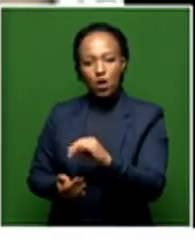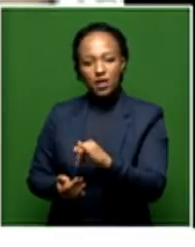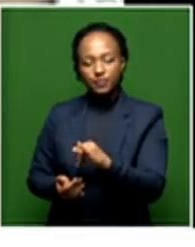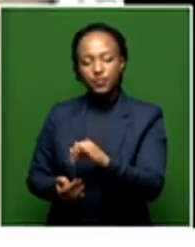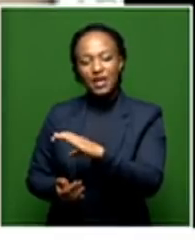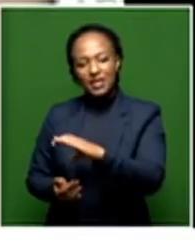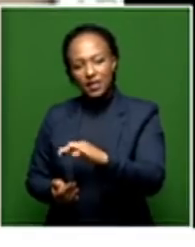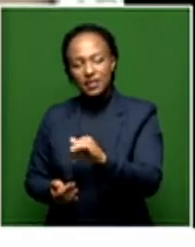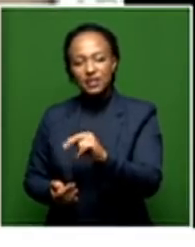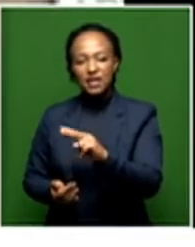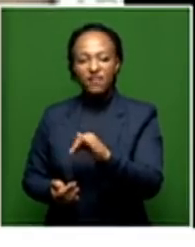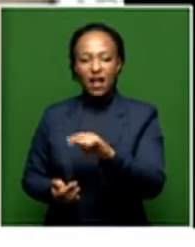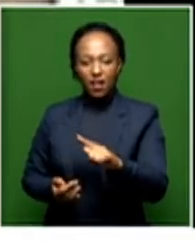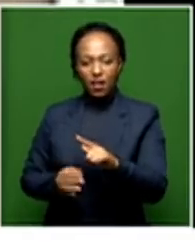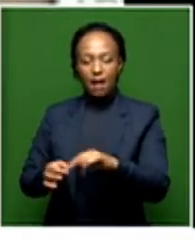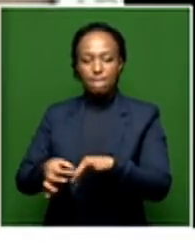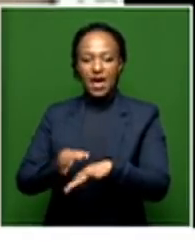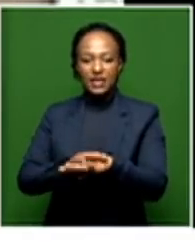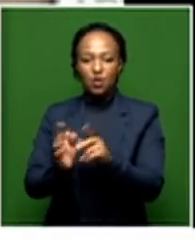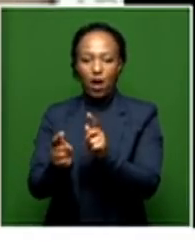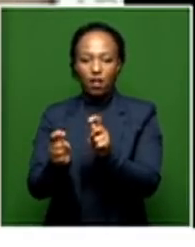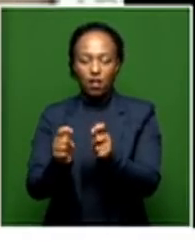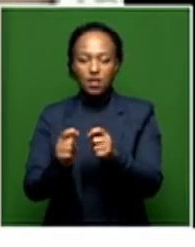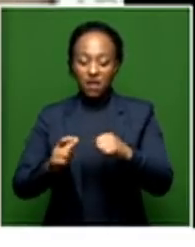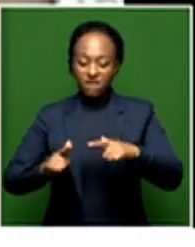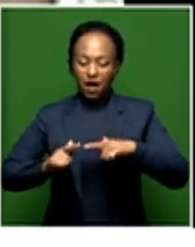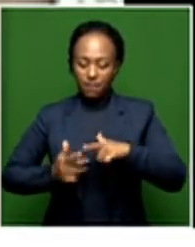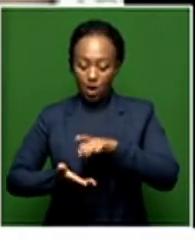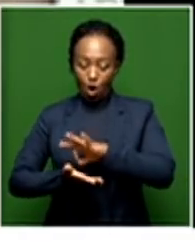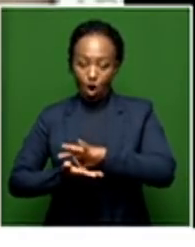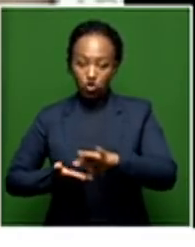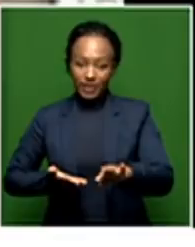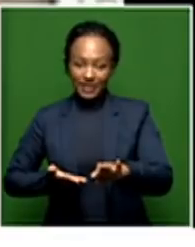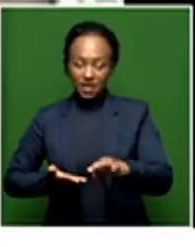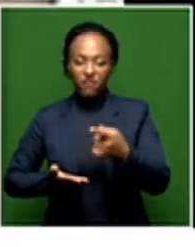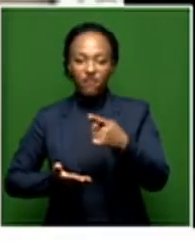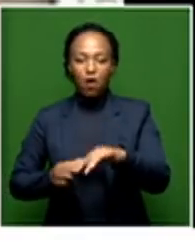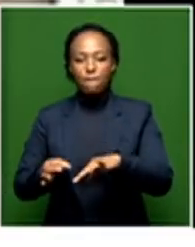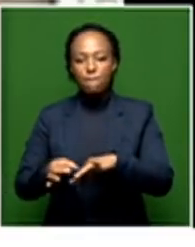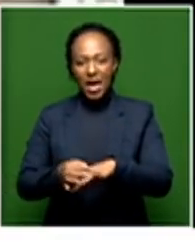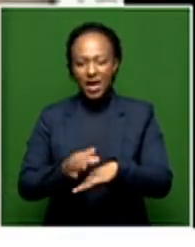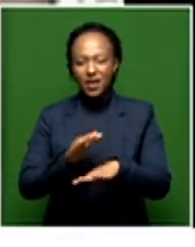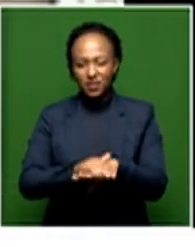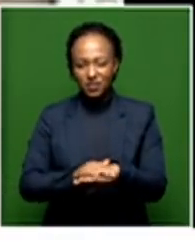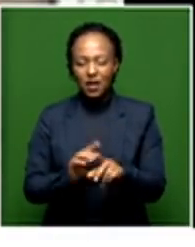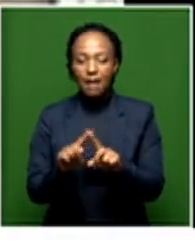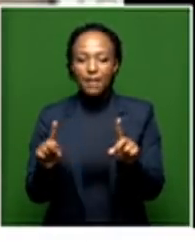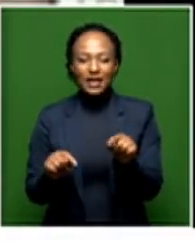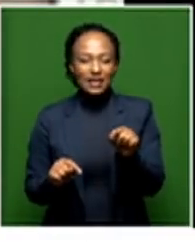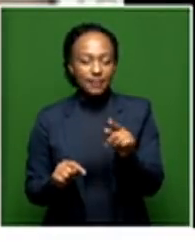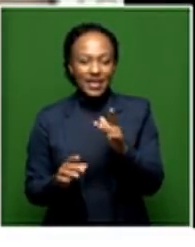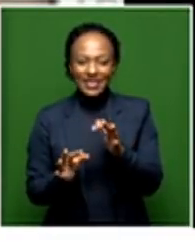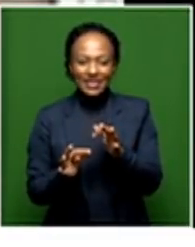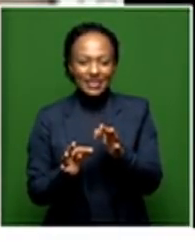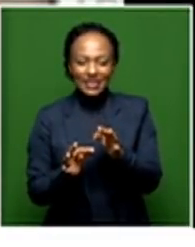an anti-nuptial contract for the civil marriage. But even then, it is not as